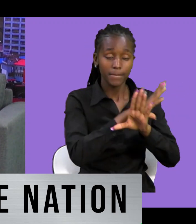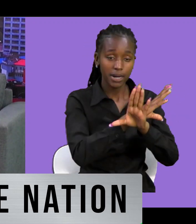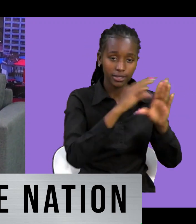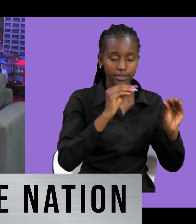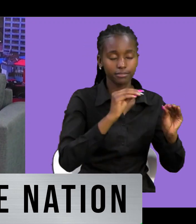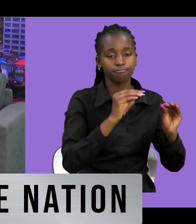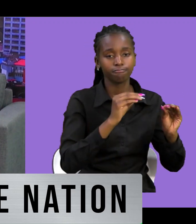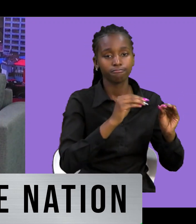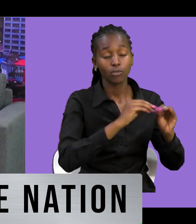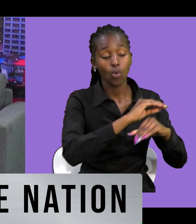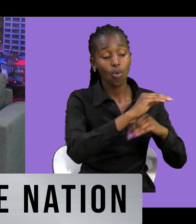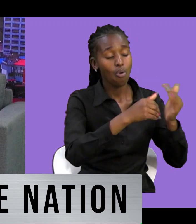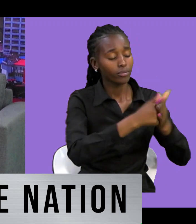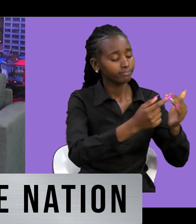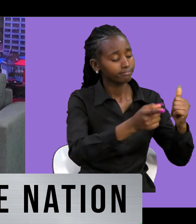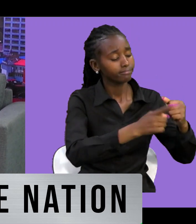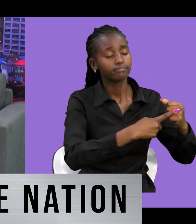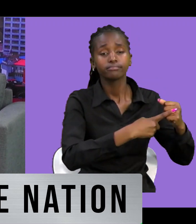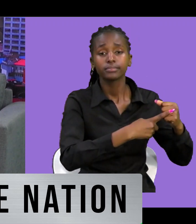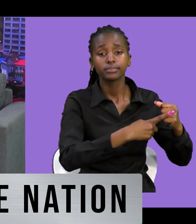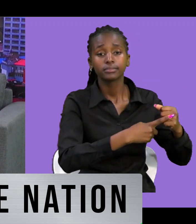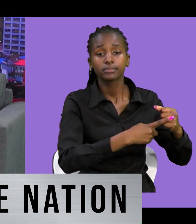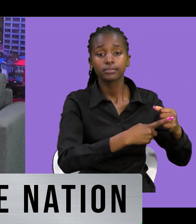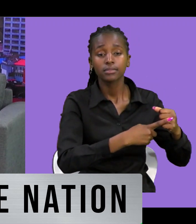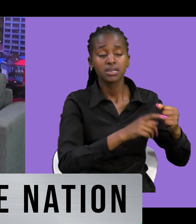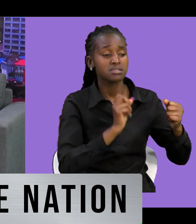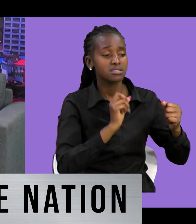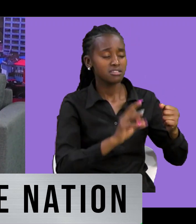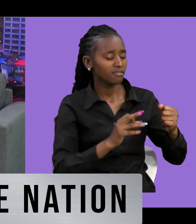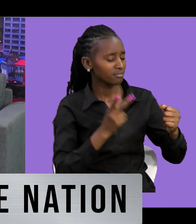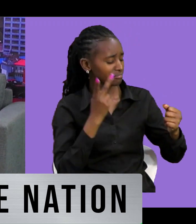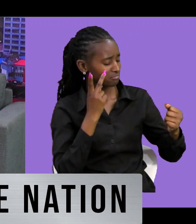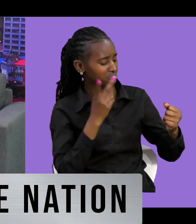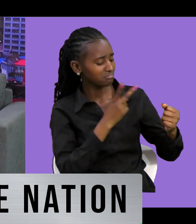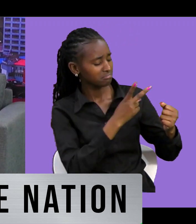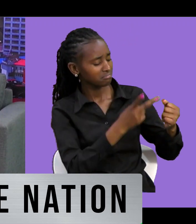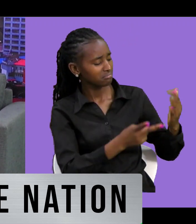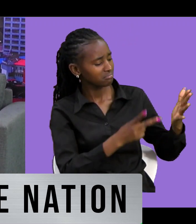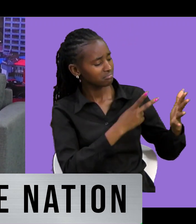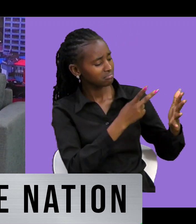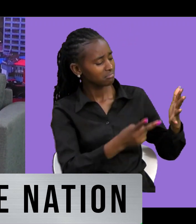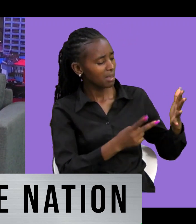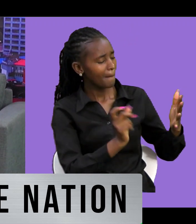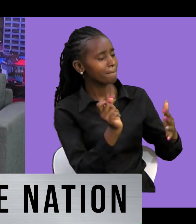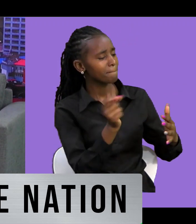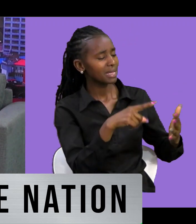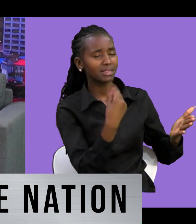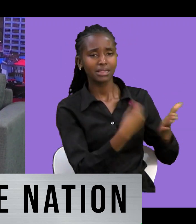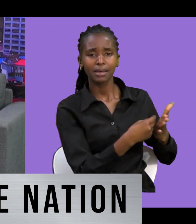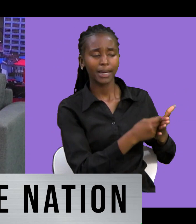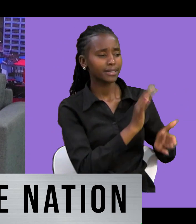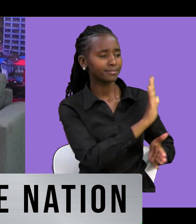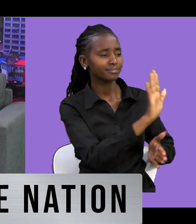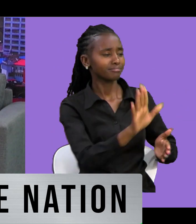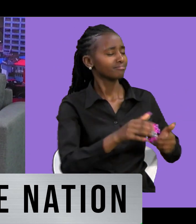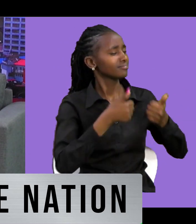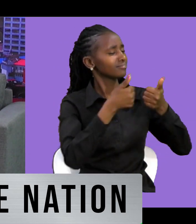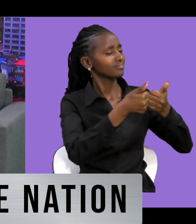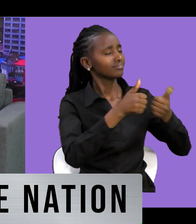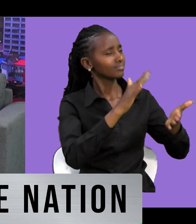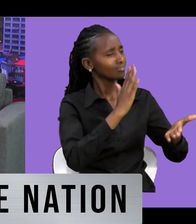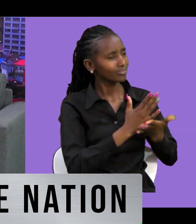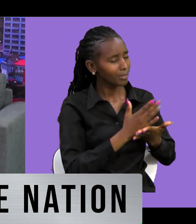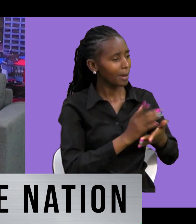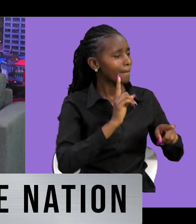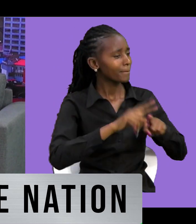Yeah. I mean, you don't think, na wanakula mshahara mzuri, you don't feel like they are